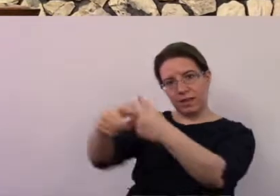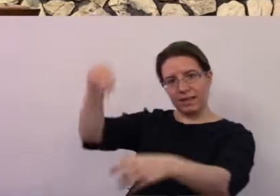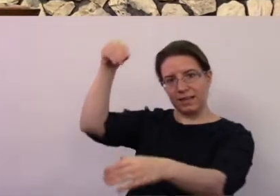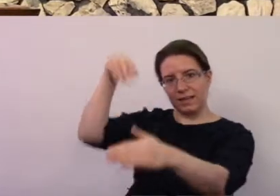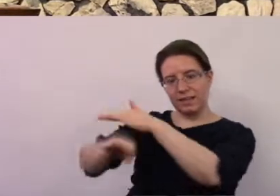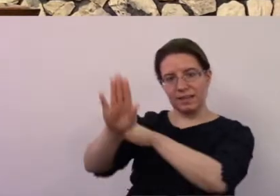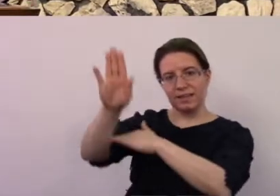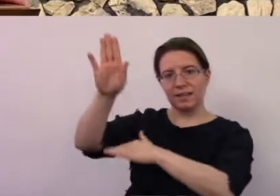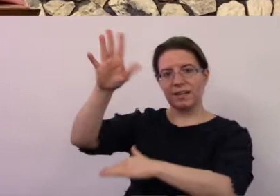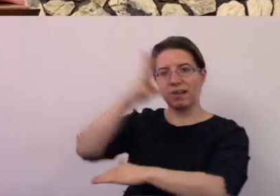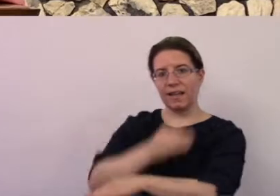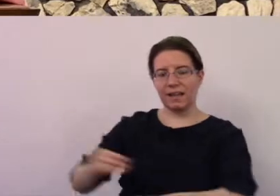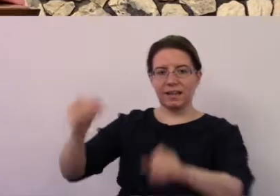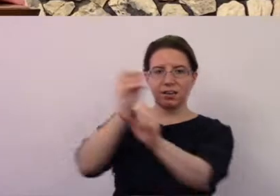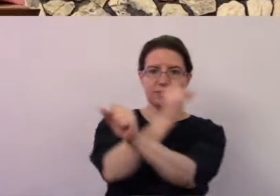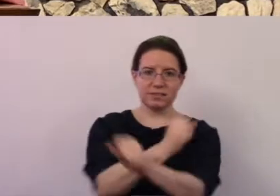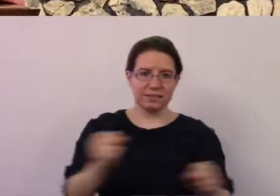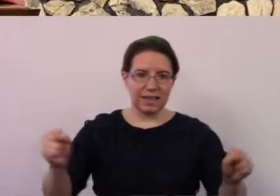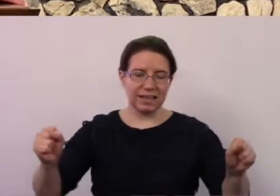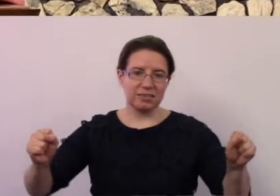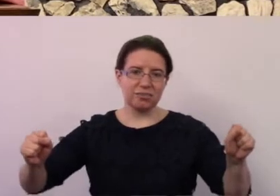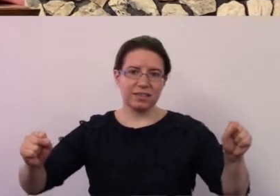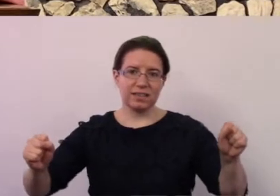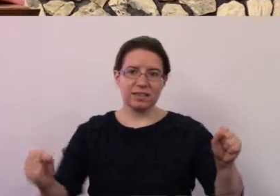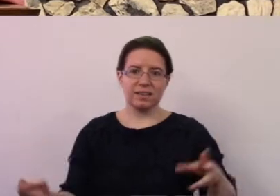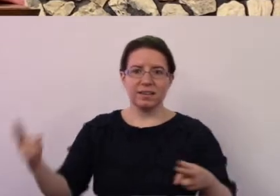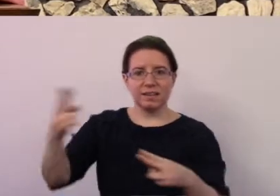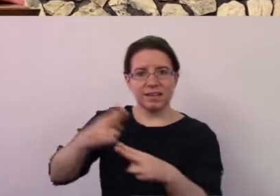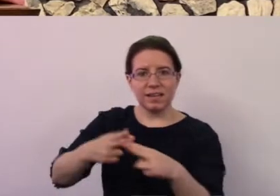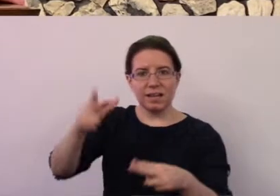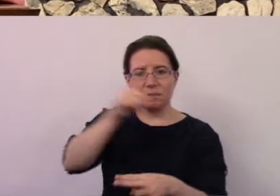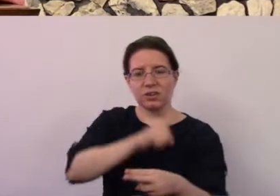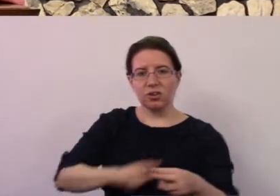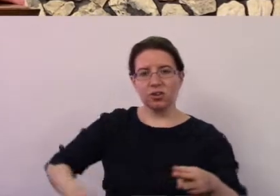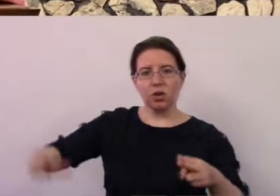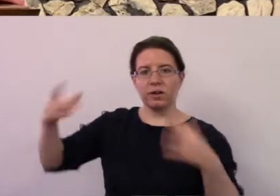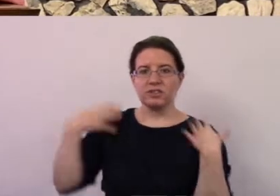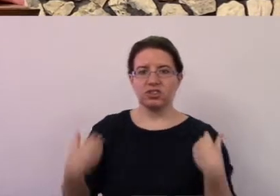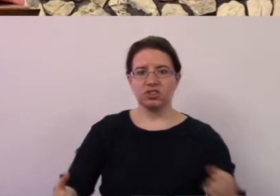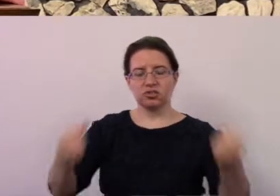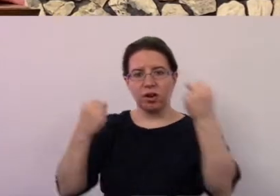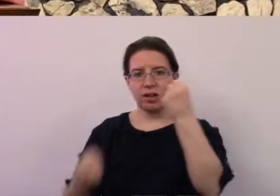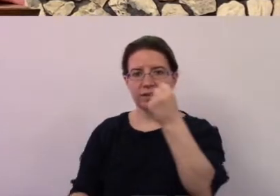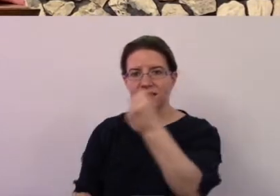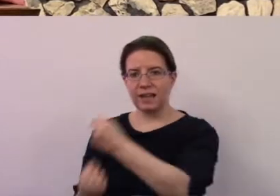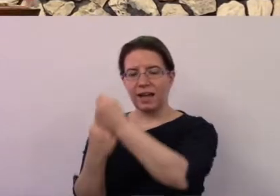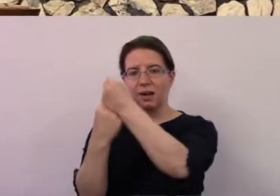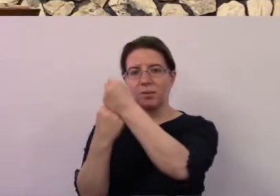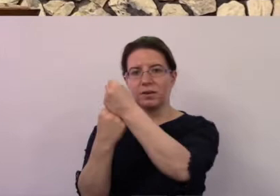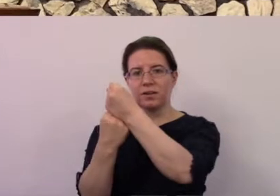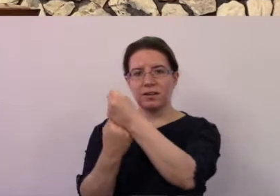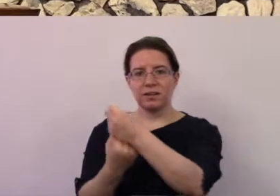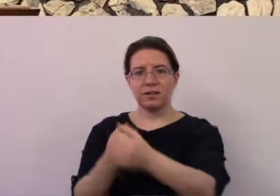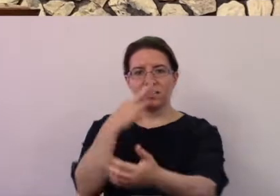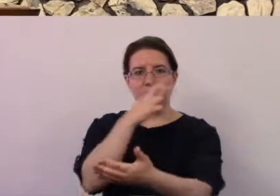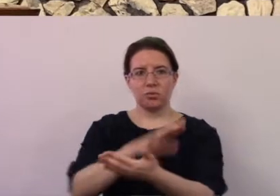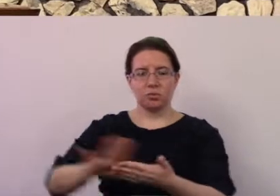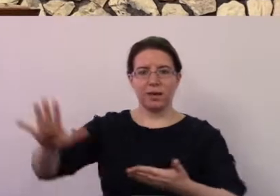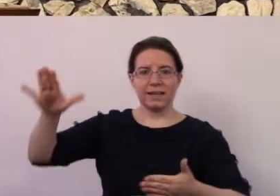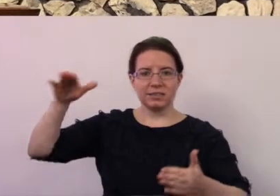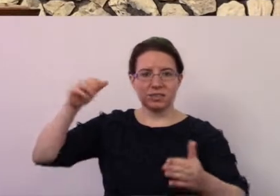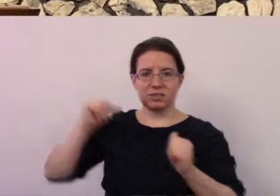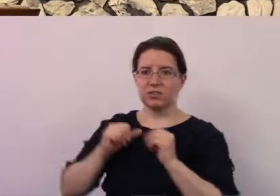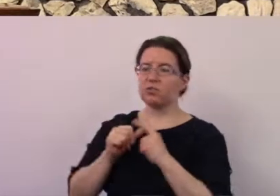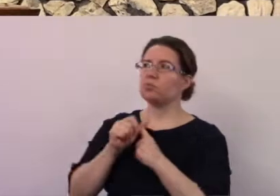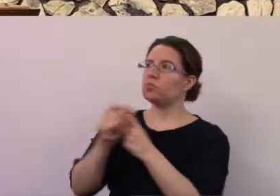strong tower. The righteous runneth into it and are safe. The name of the Lord